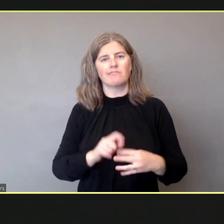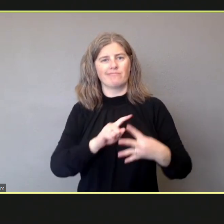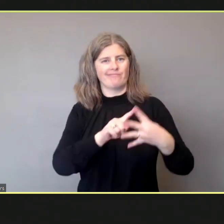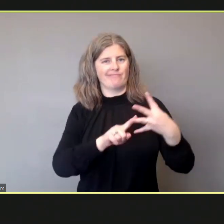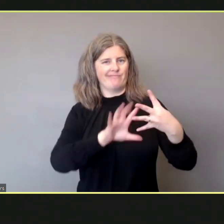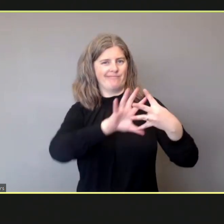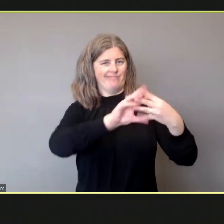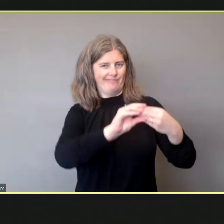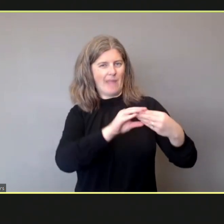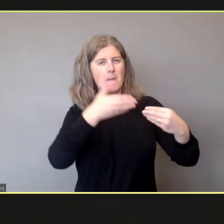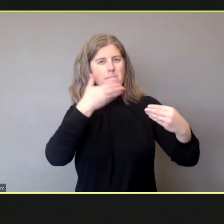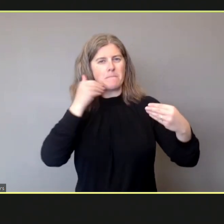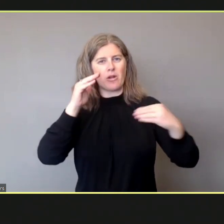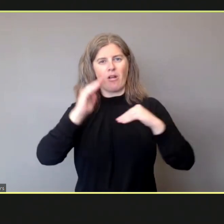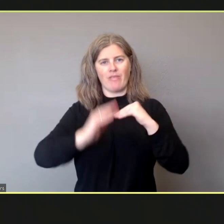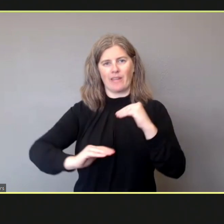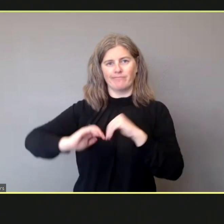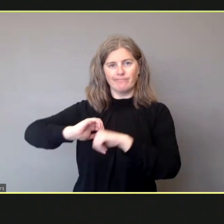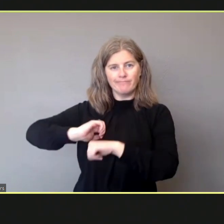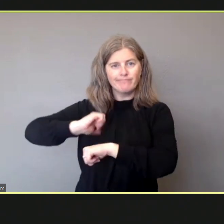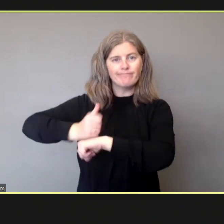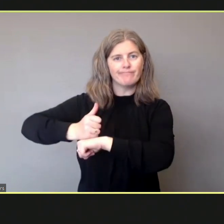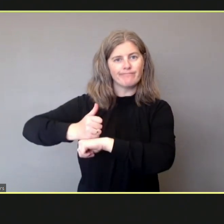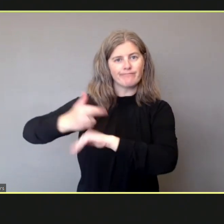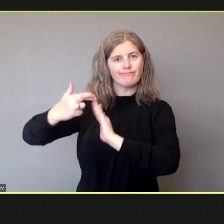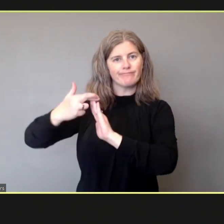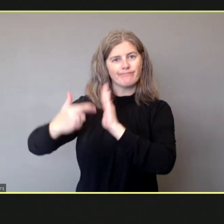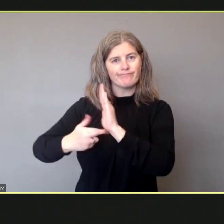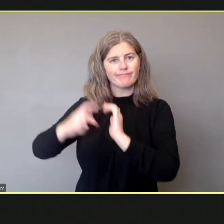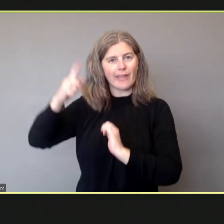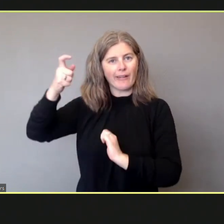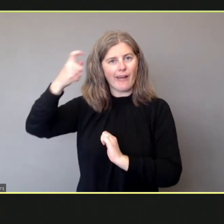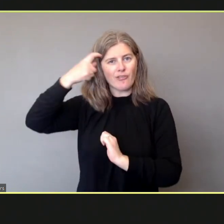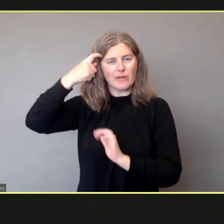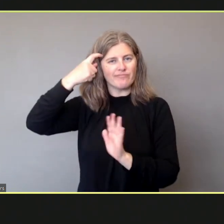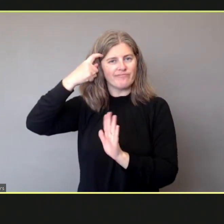overarching government requirements aren't needed. So